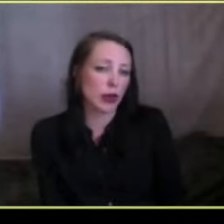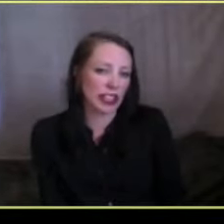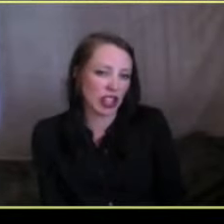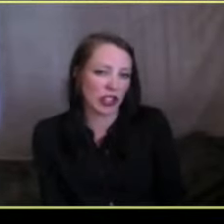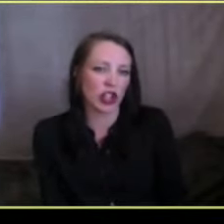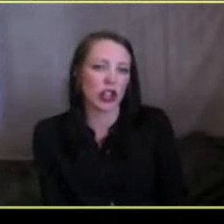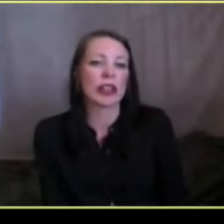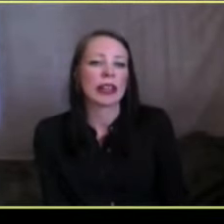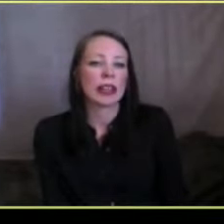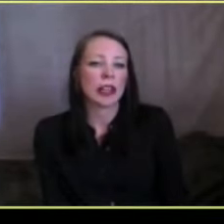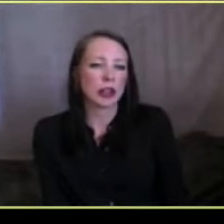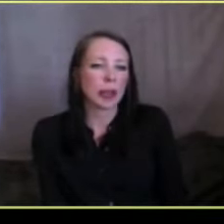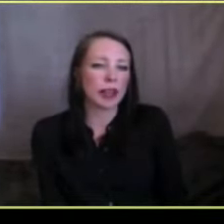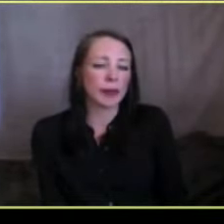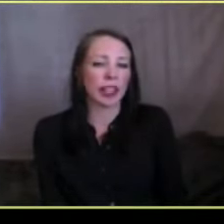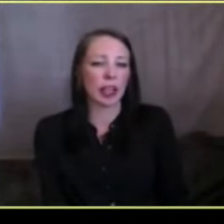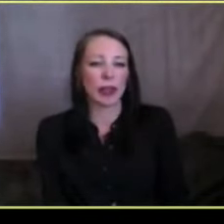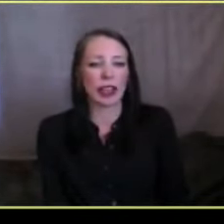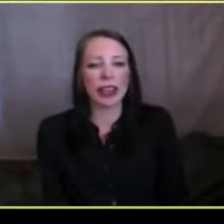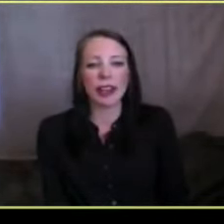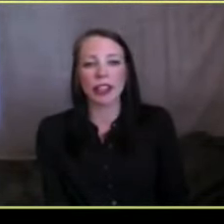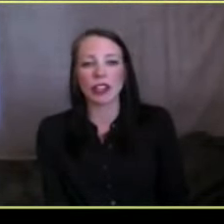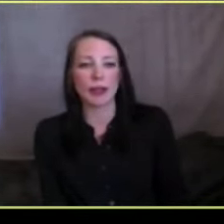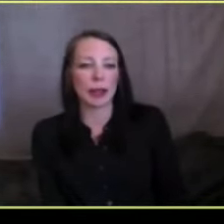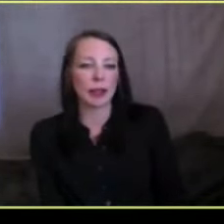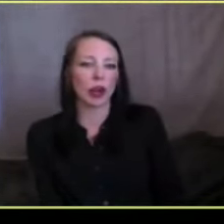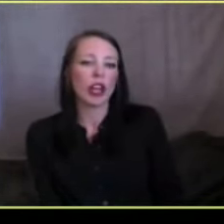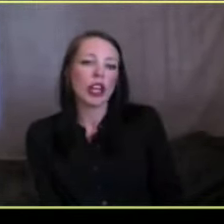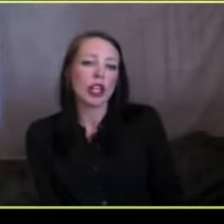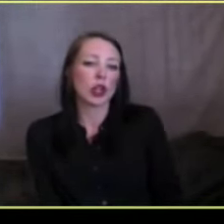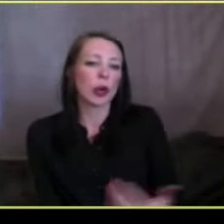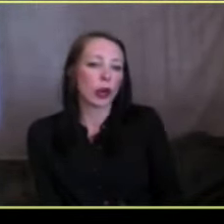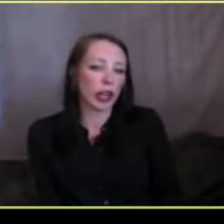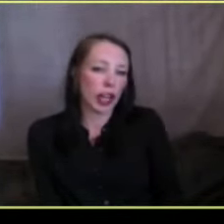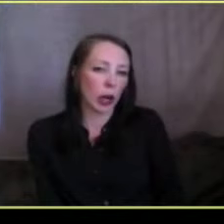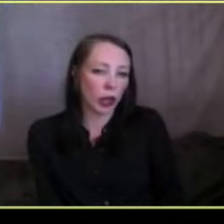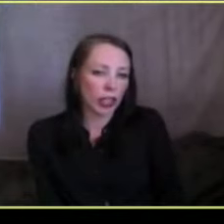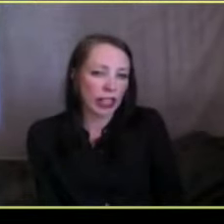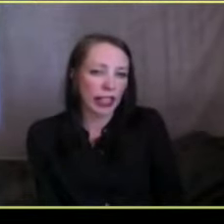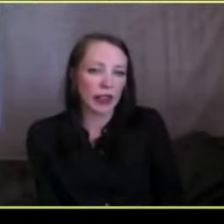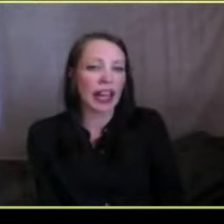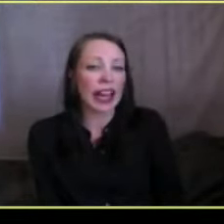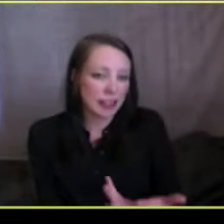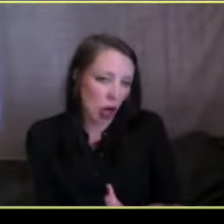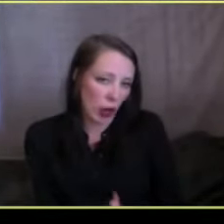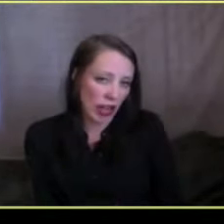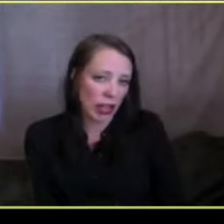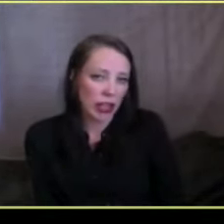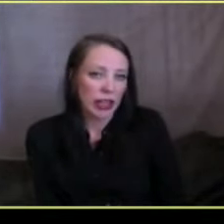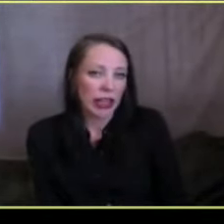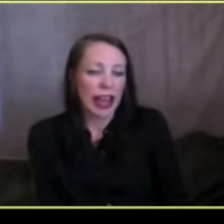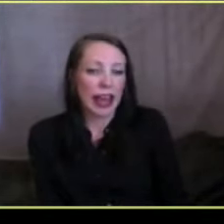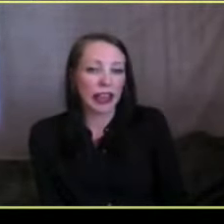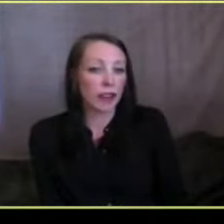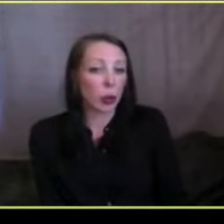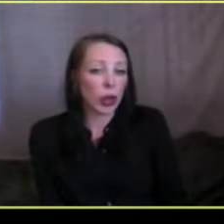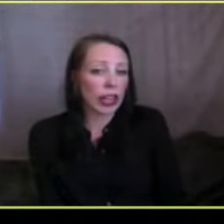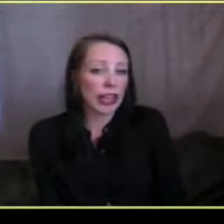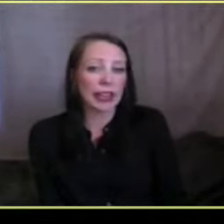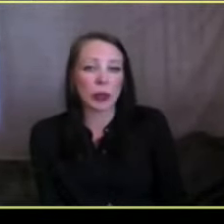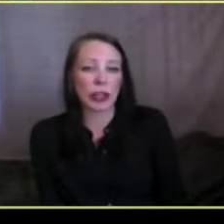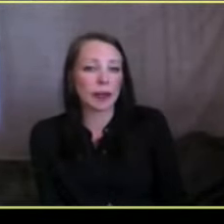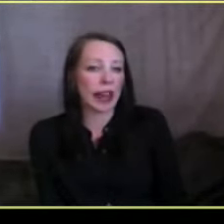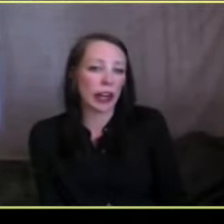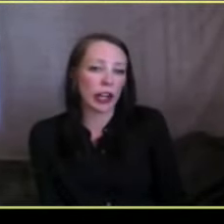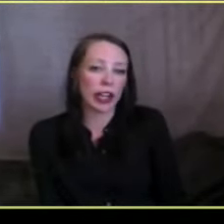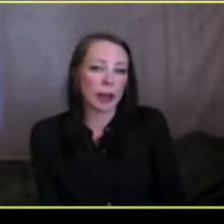we're using gestures. So sometimes it could be English, sometimes, you know, so when they're working and the line's going, and if you're working, it